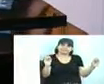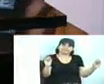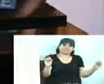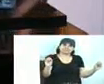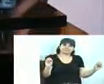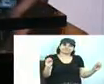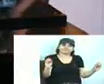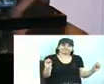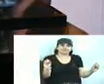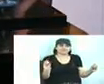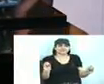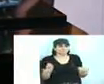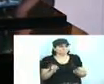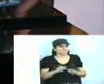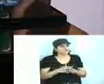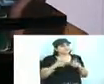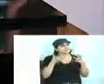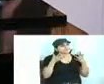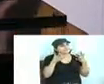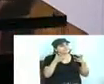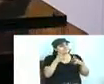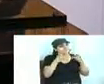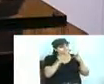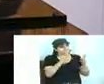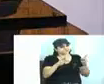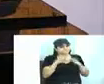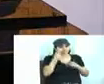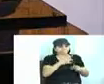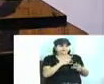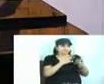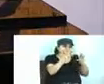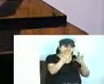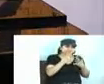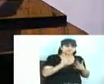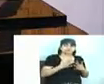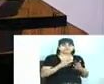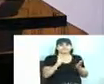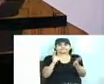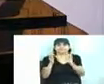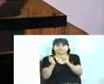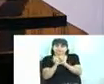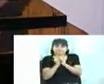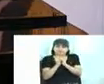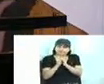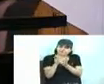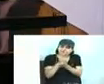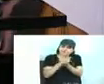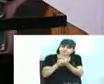life I know to compare with pure